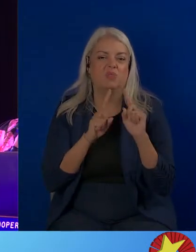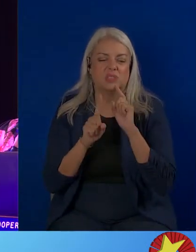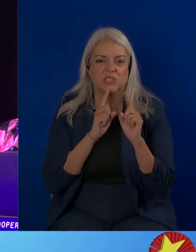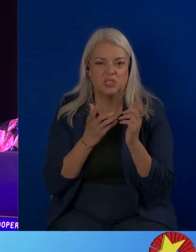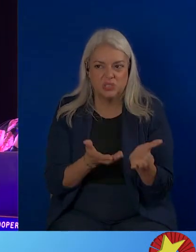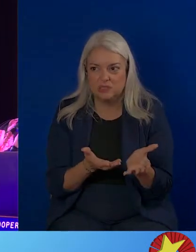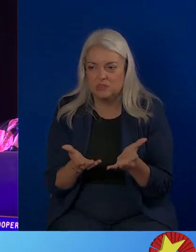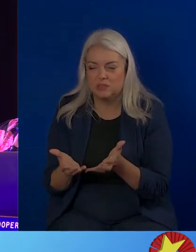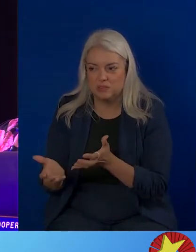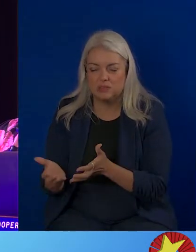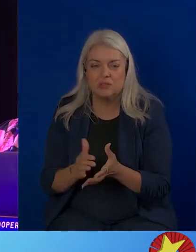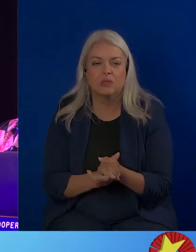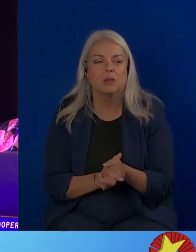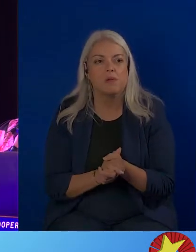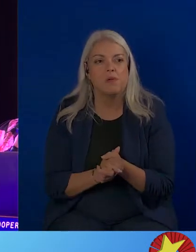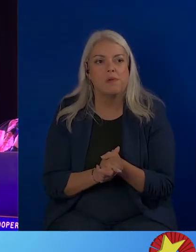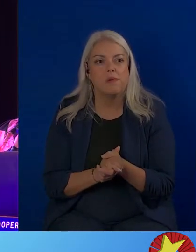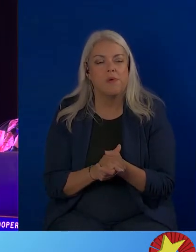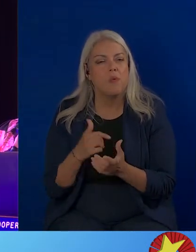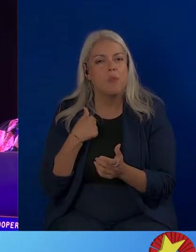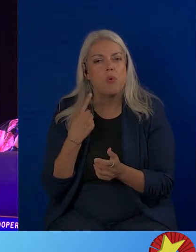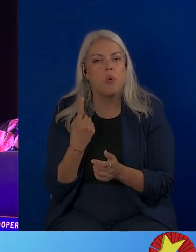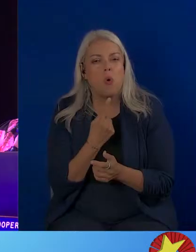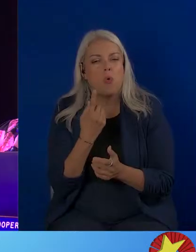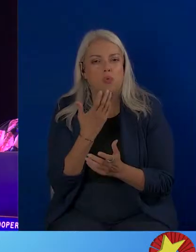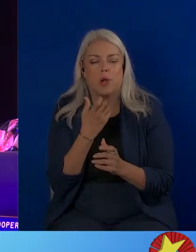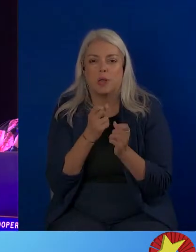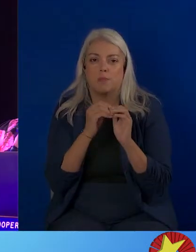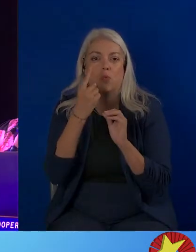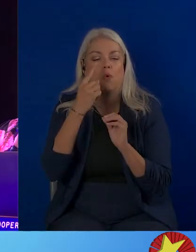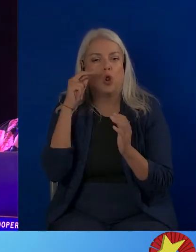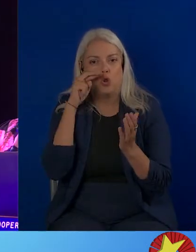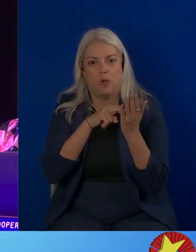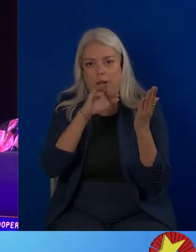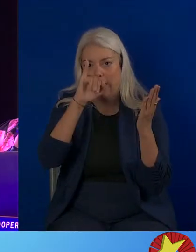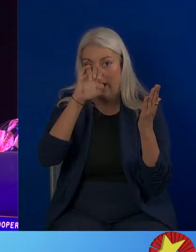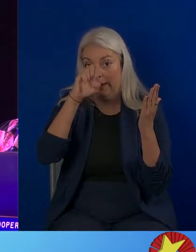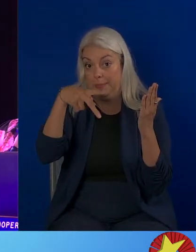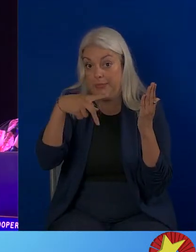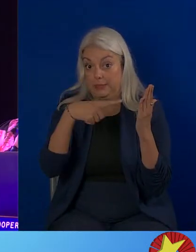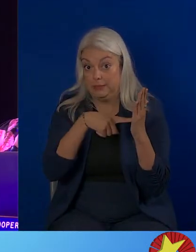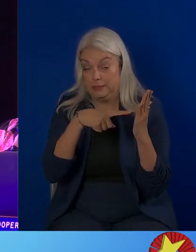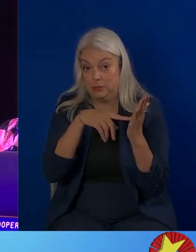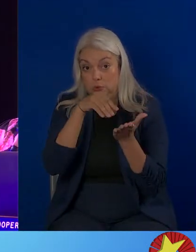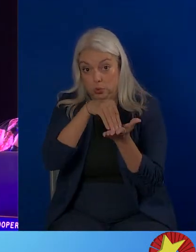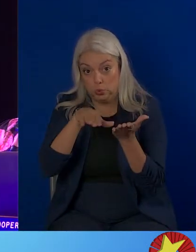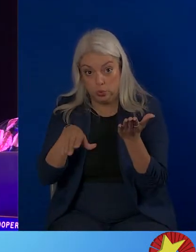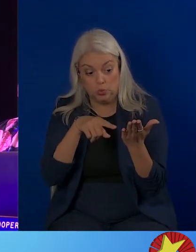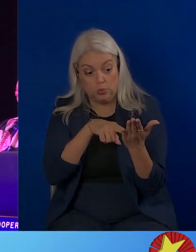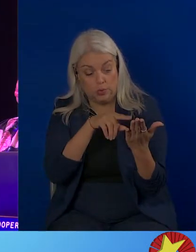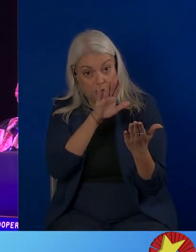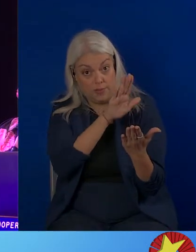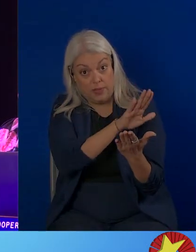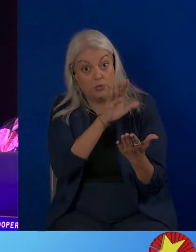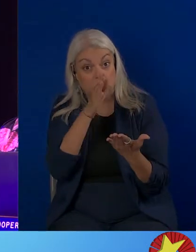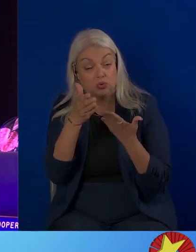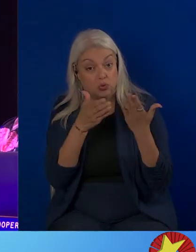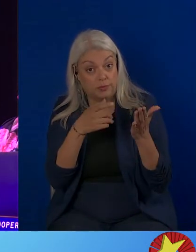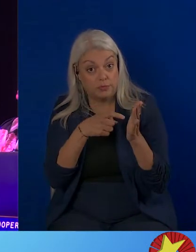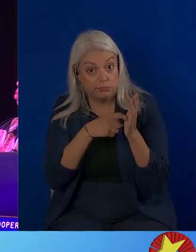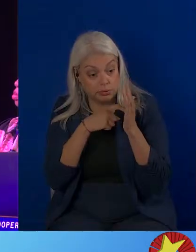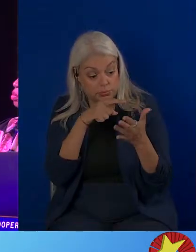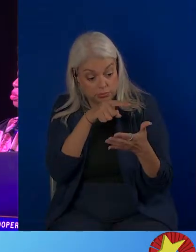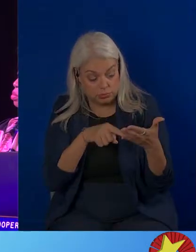What we're doing is ensuring that we're looking at the IEPs and that the services that are written in the IEP are